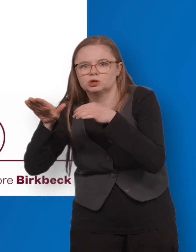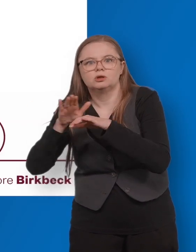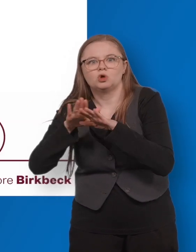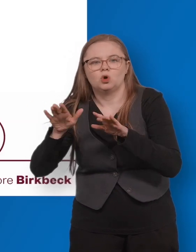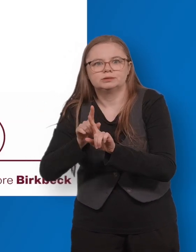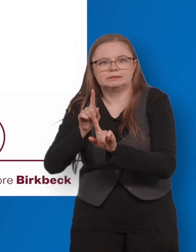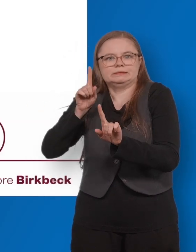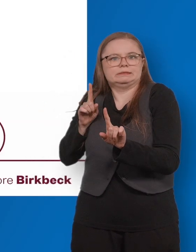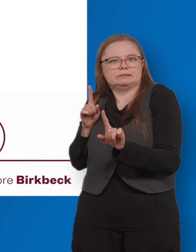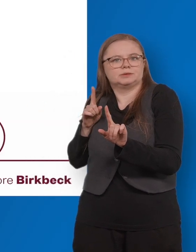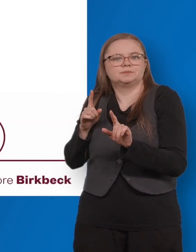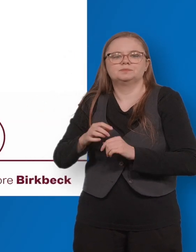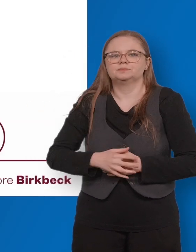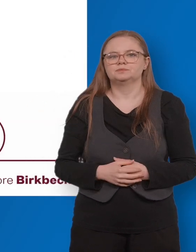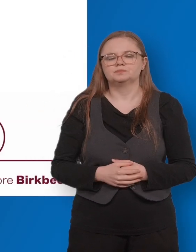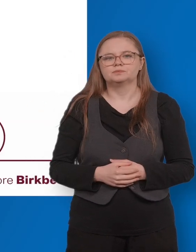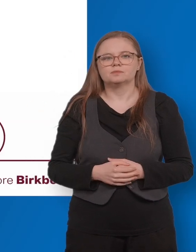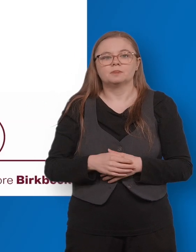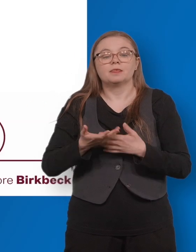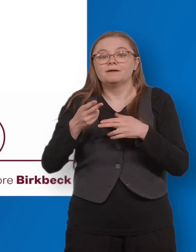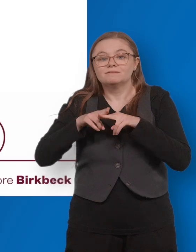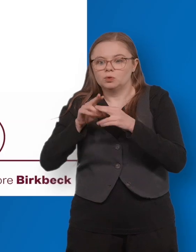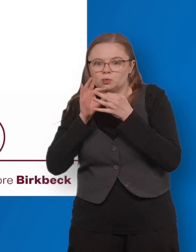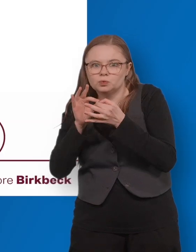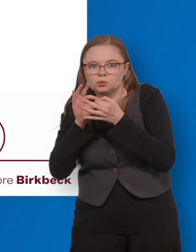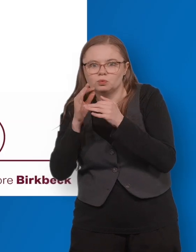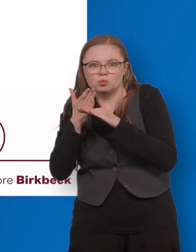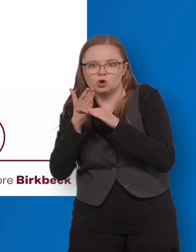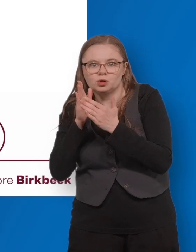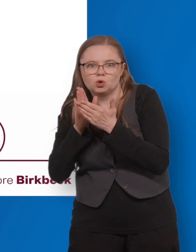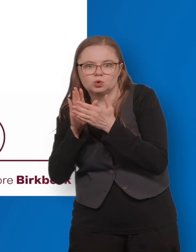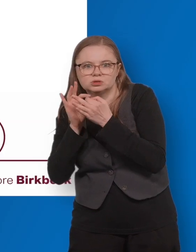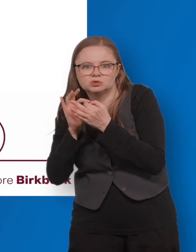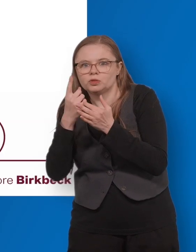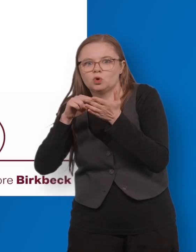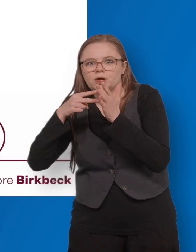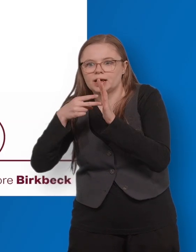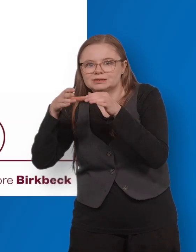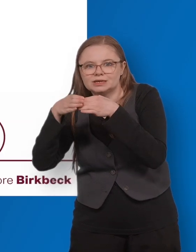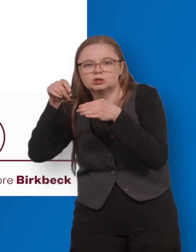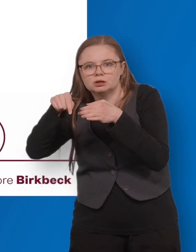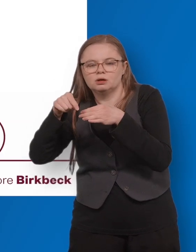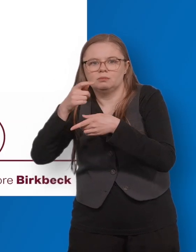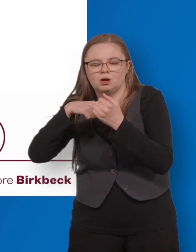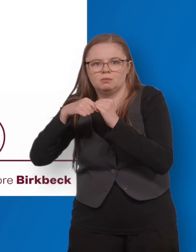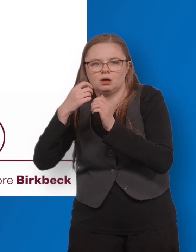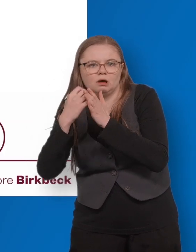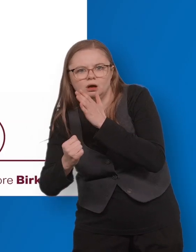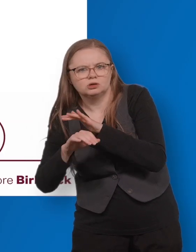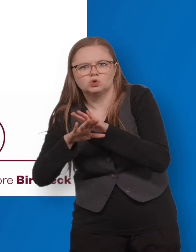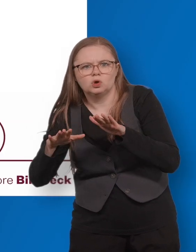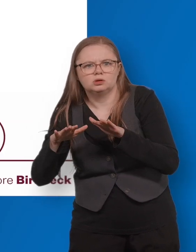closely collaborate with some particular organizations, well, does that automatically mean a lack of